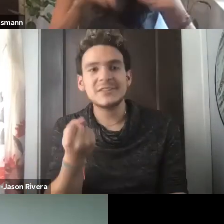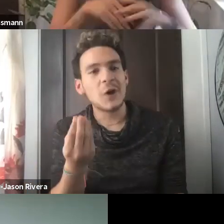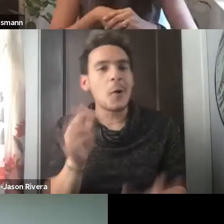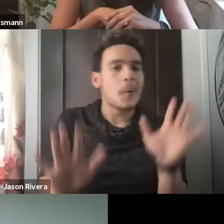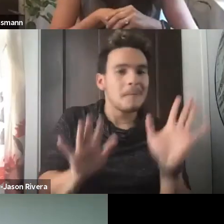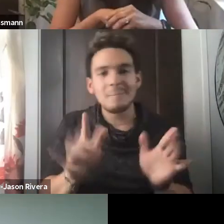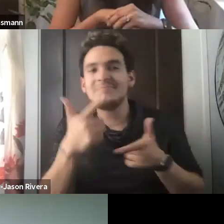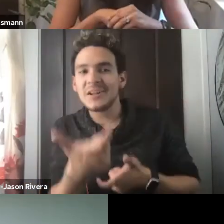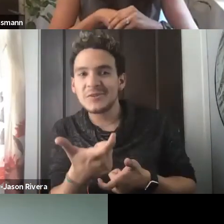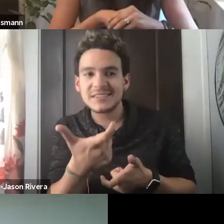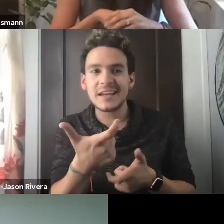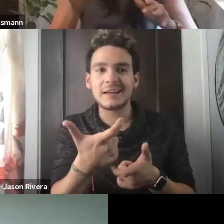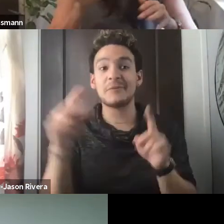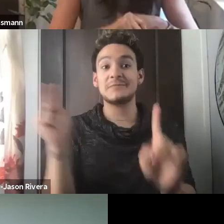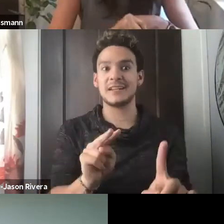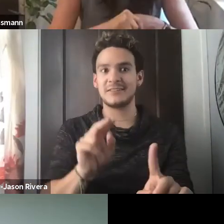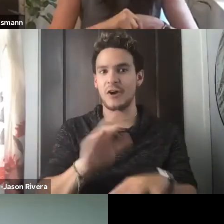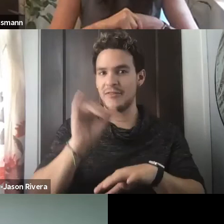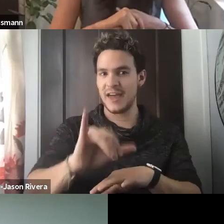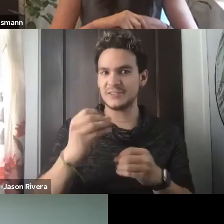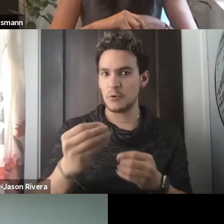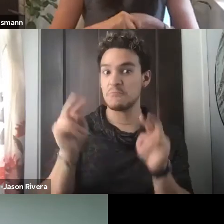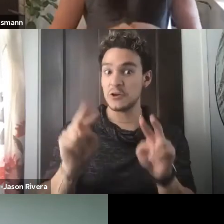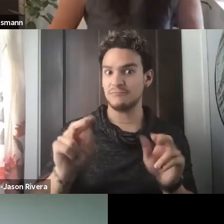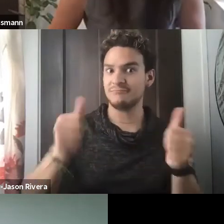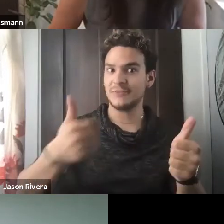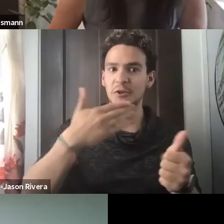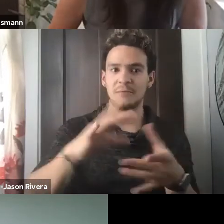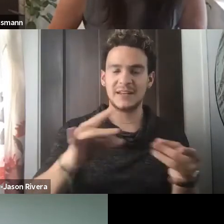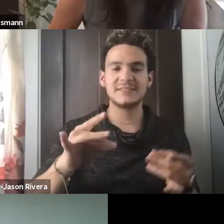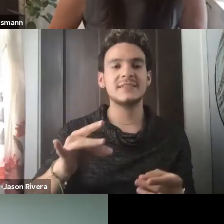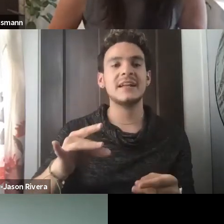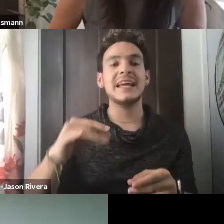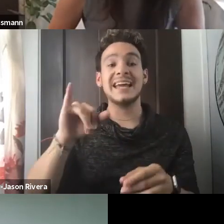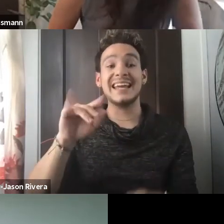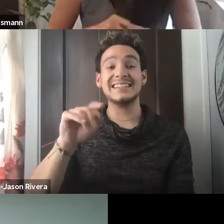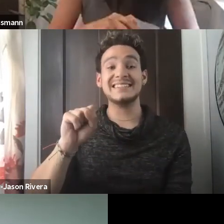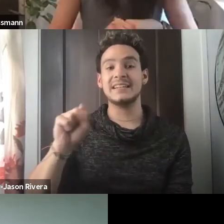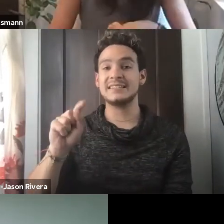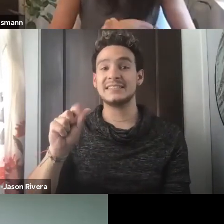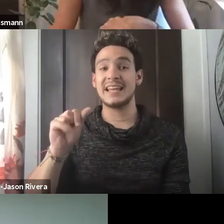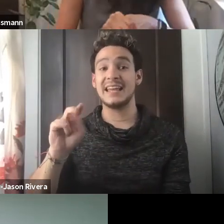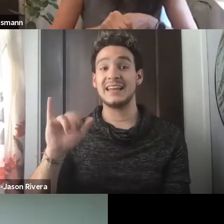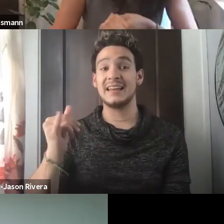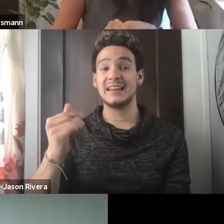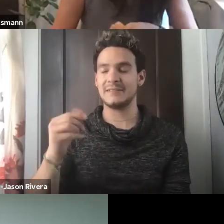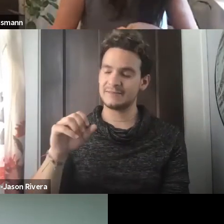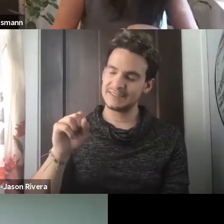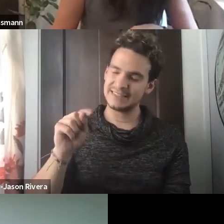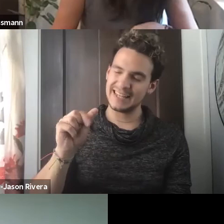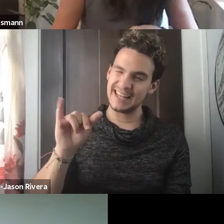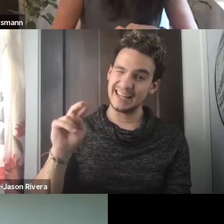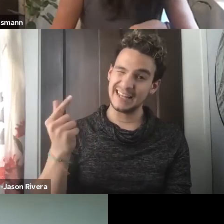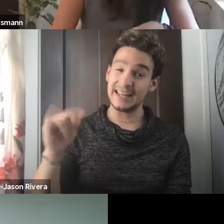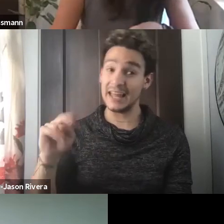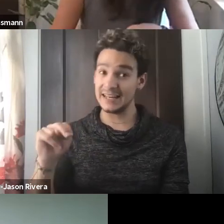of take on that perspective. So have a look. It's a great piece. It's called "Is Staying In Staying Safe?" Sorry.